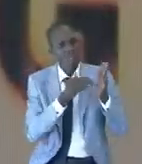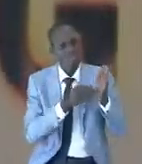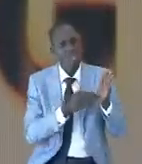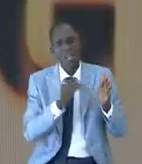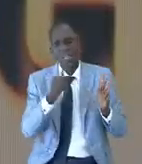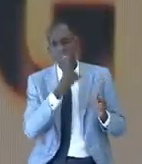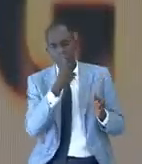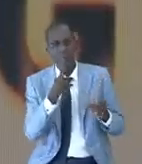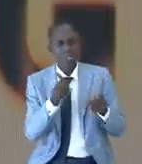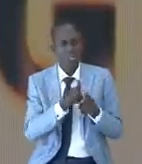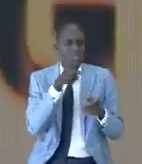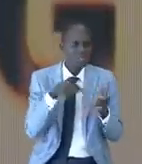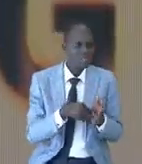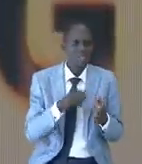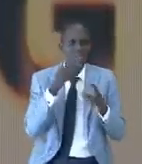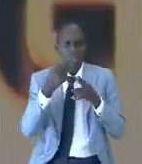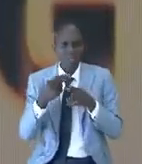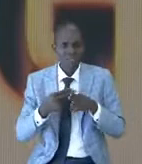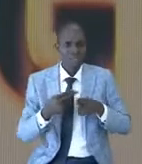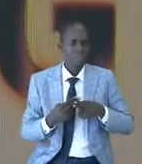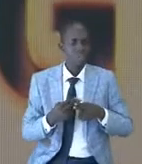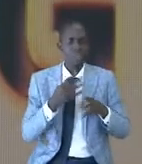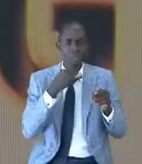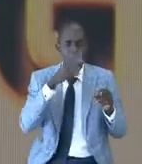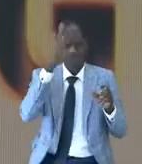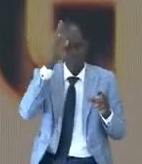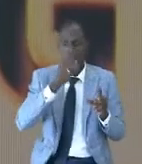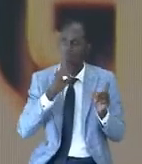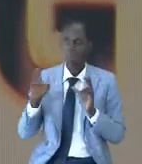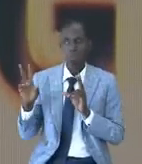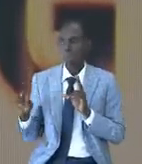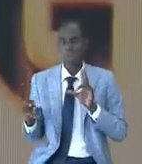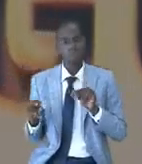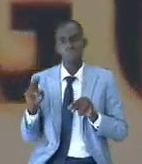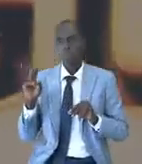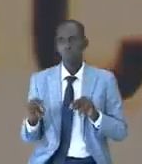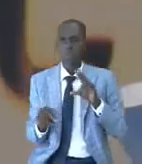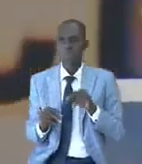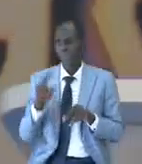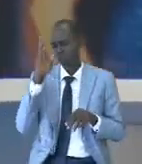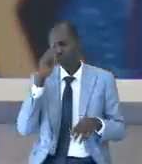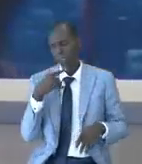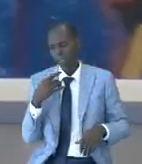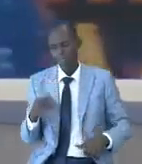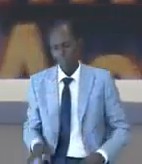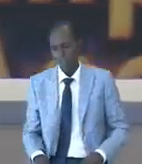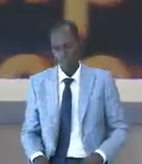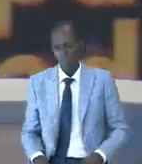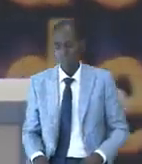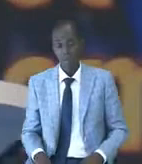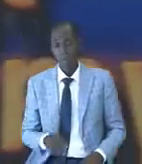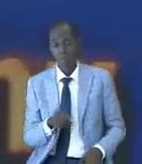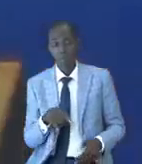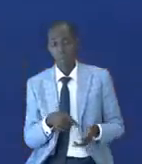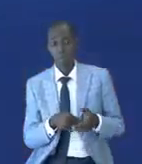like this born in this place? The man said, no. Oh, the man said, this is